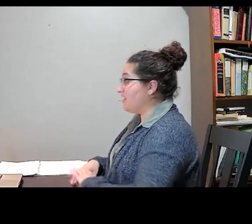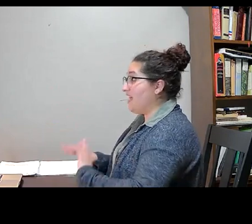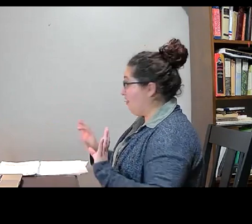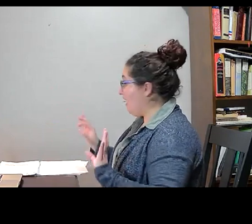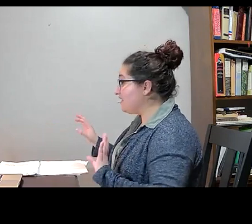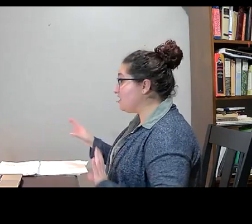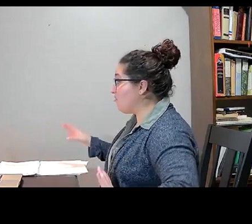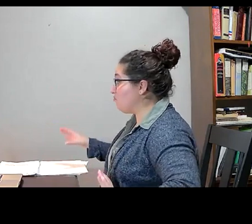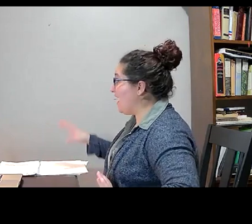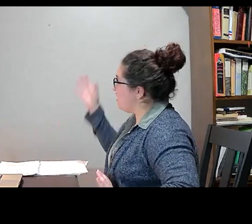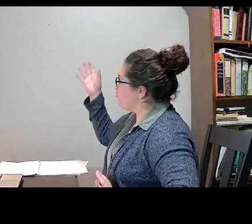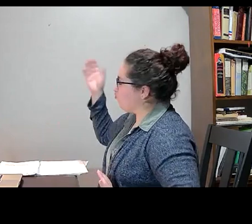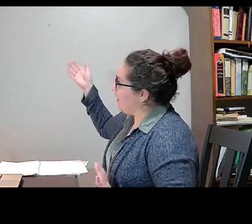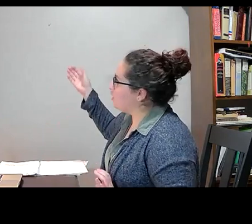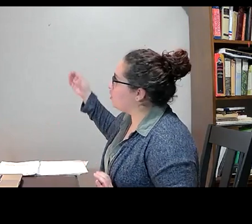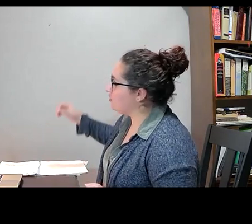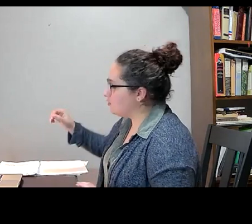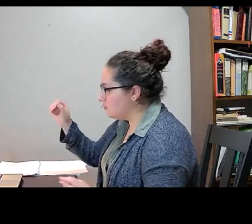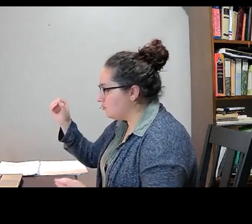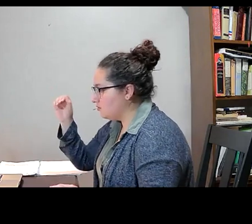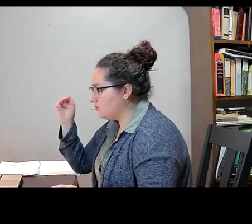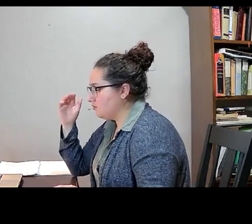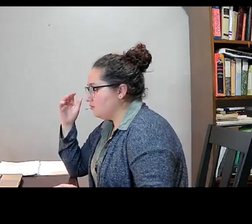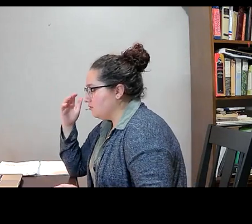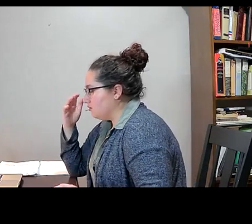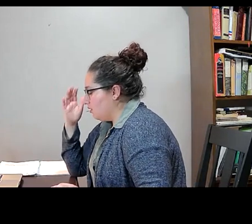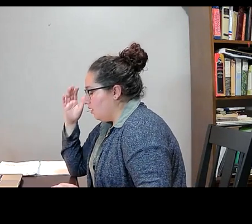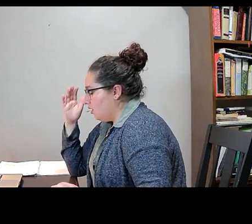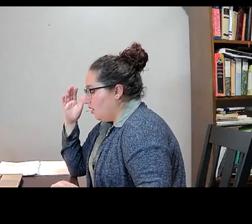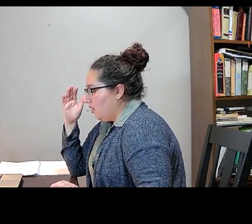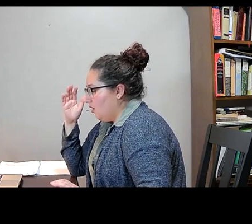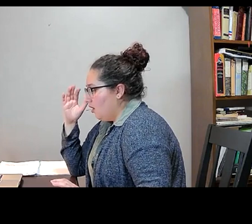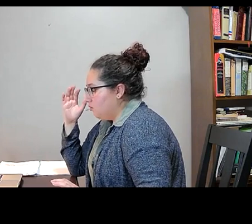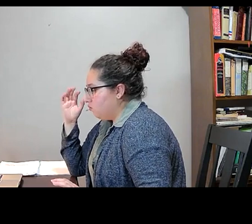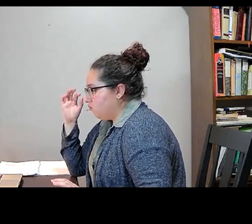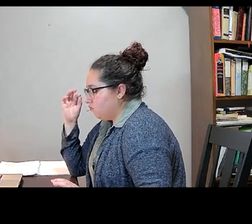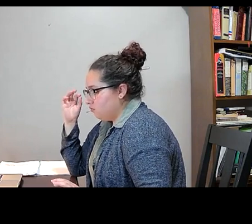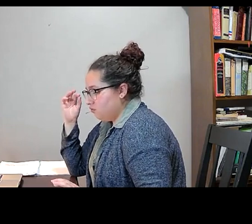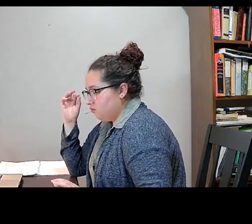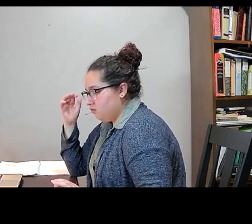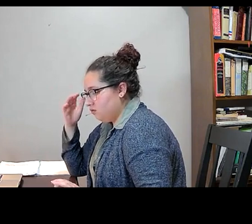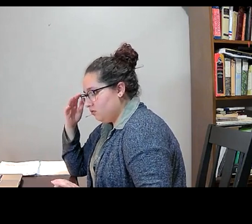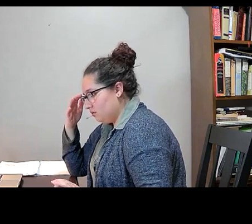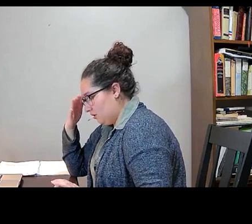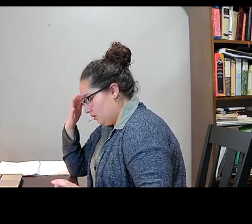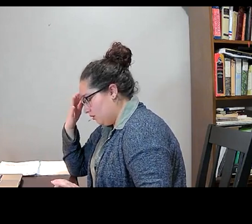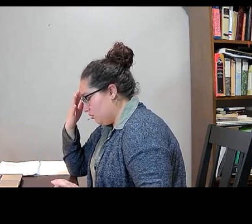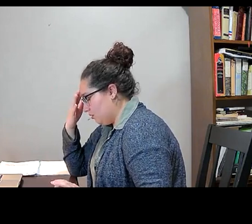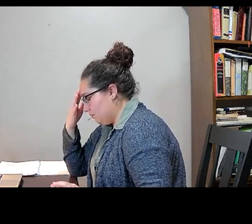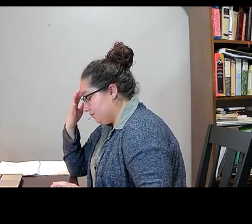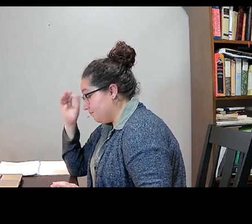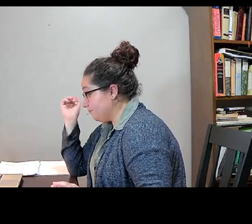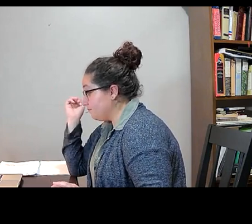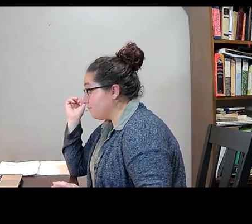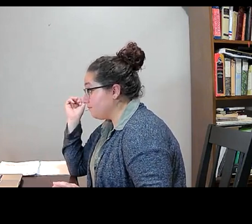have said, "That's not right, Rachel." I know. Grandma Sue loved having Joe around. I remember calling him Uncle